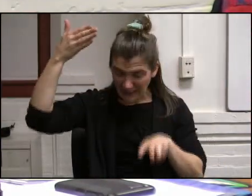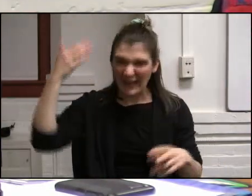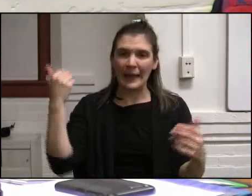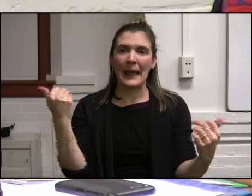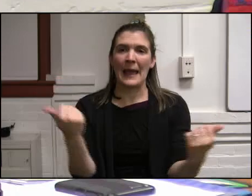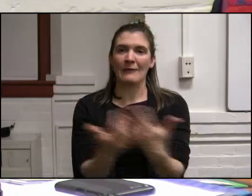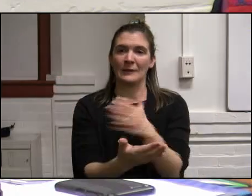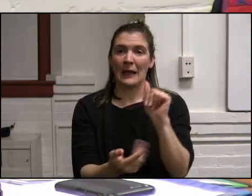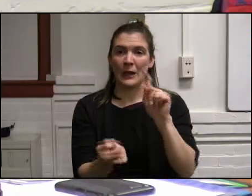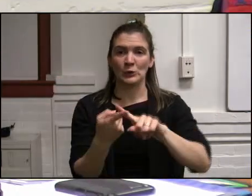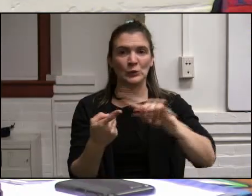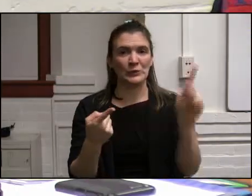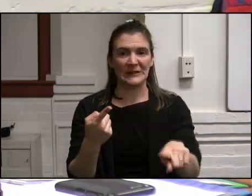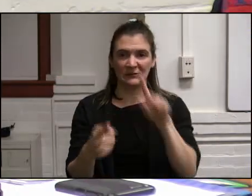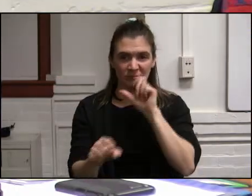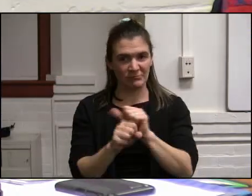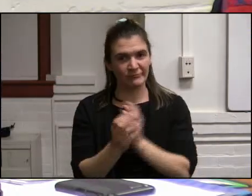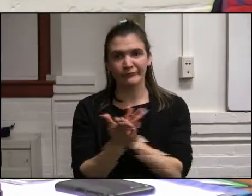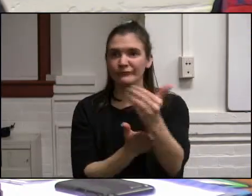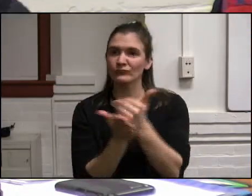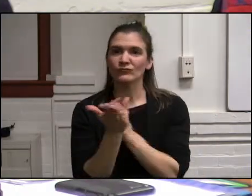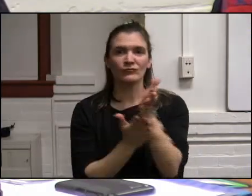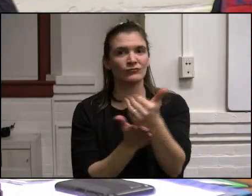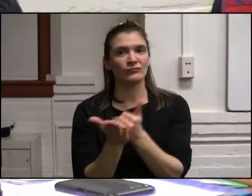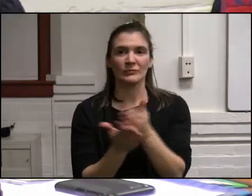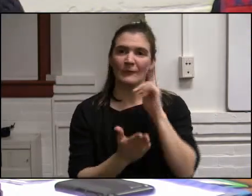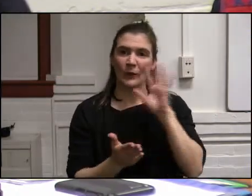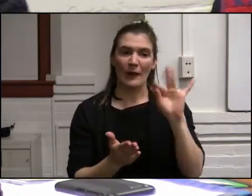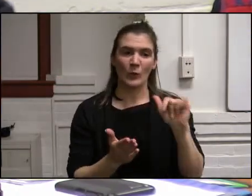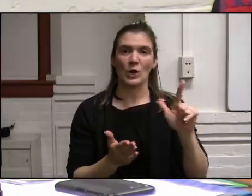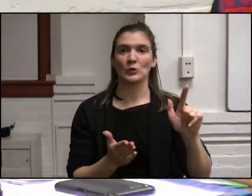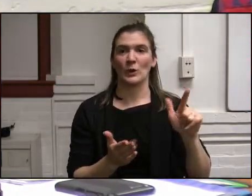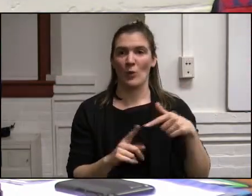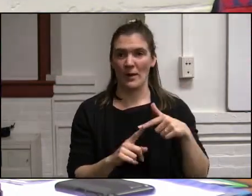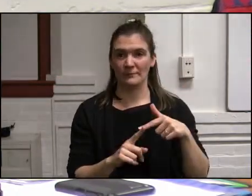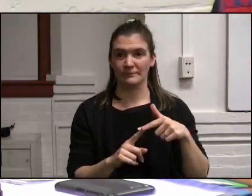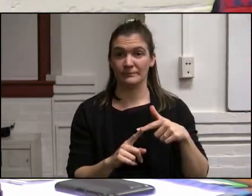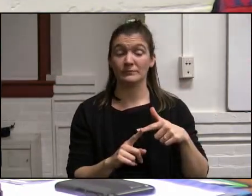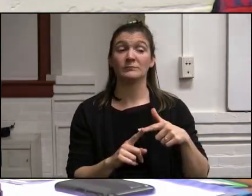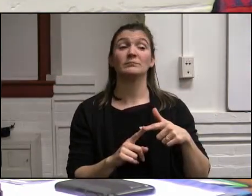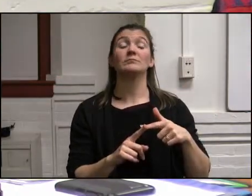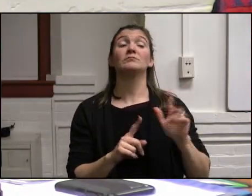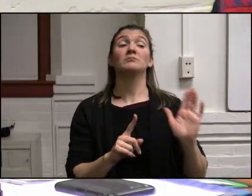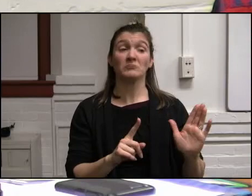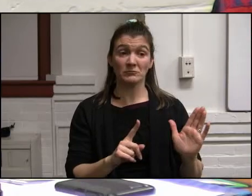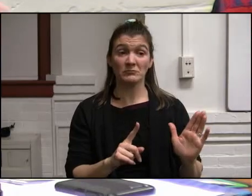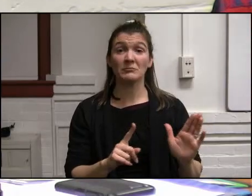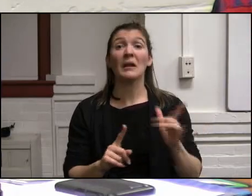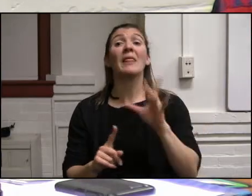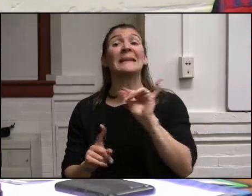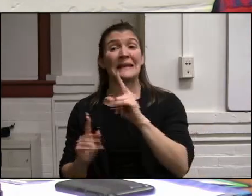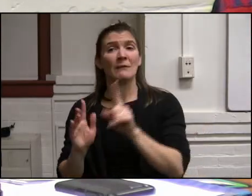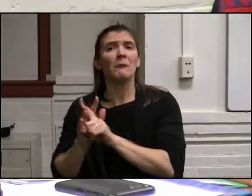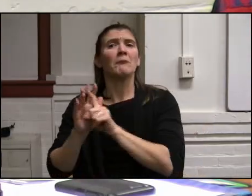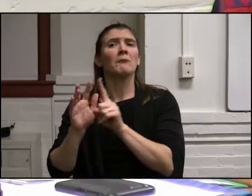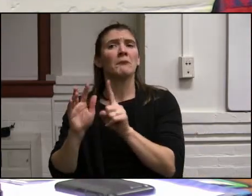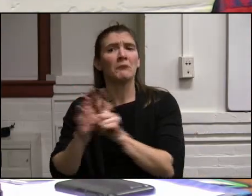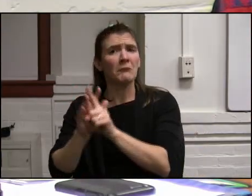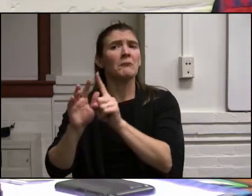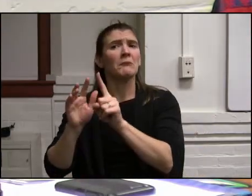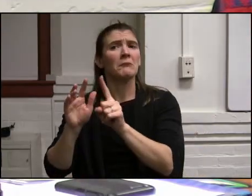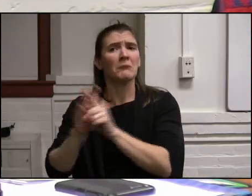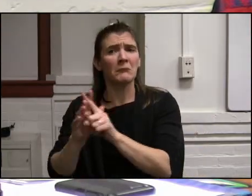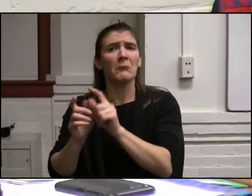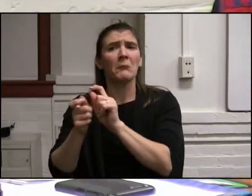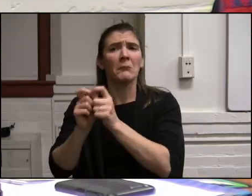budget for the general fund for FY21. And along the way, you talked about some things, made very